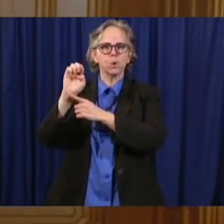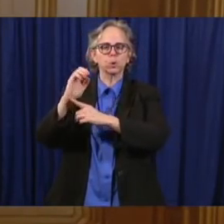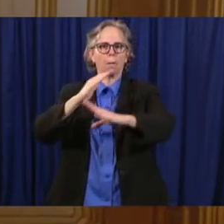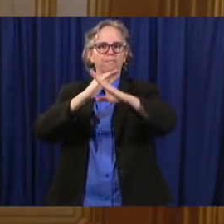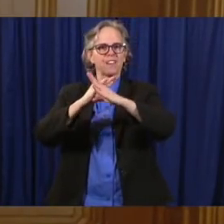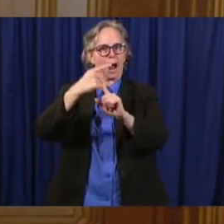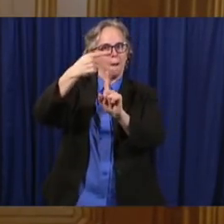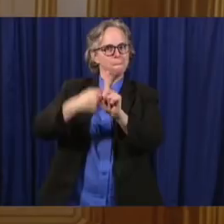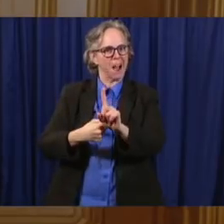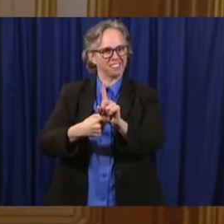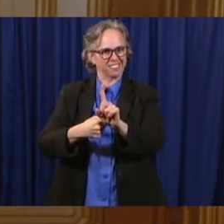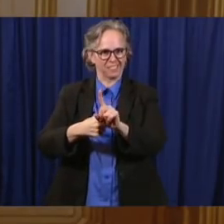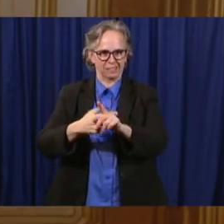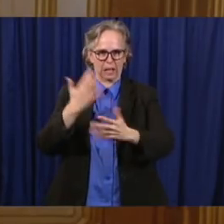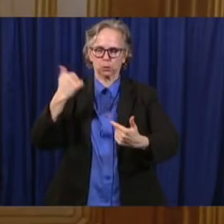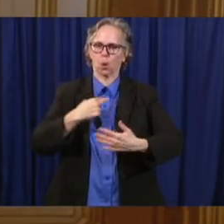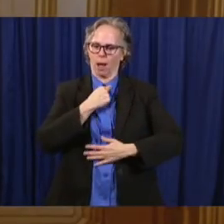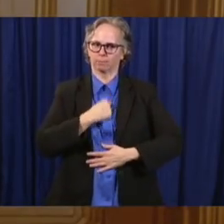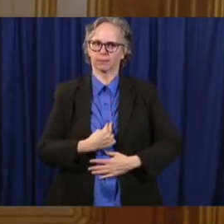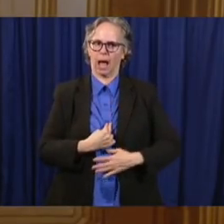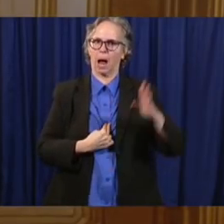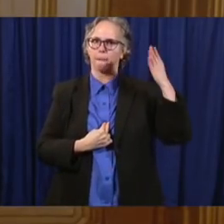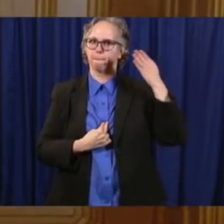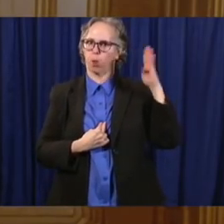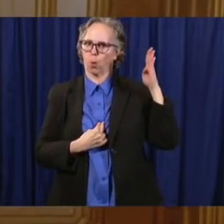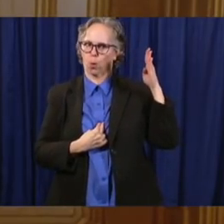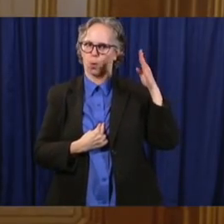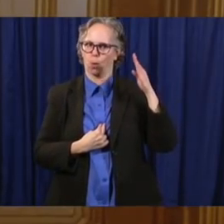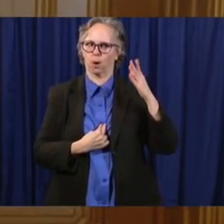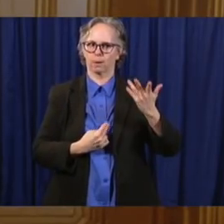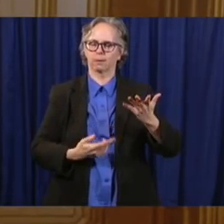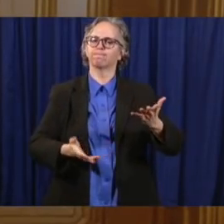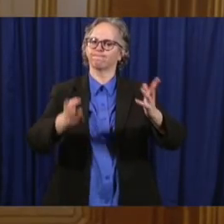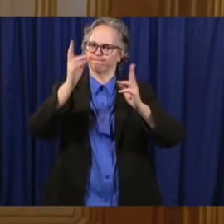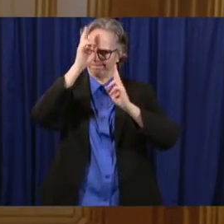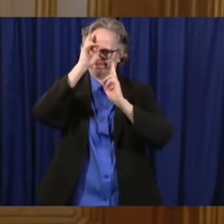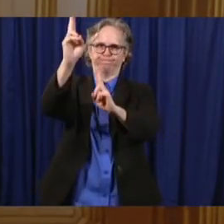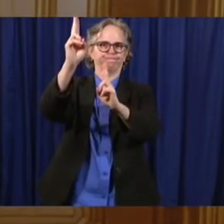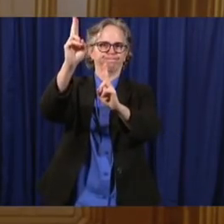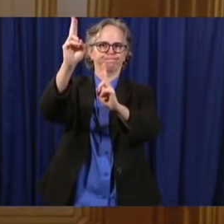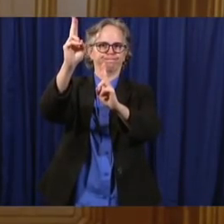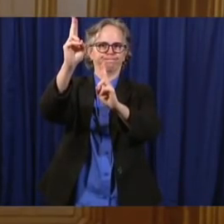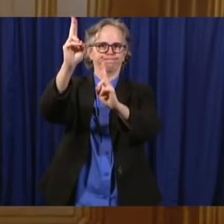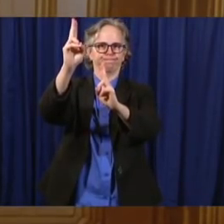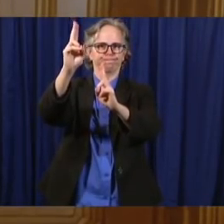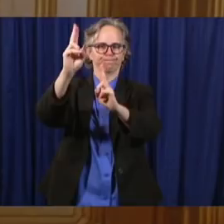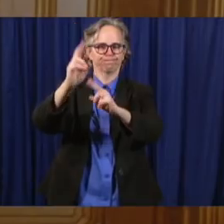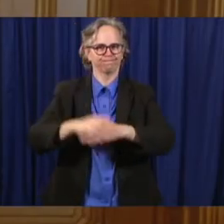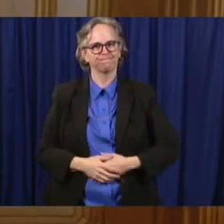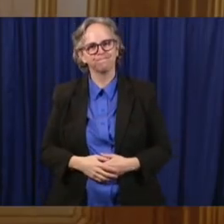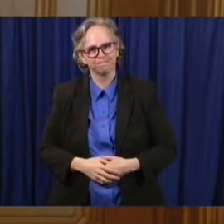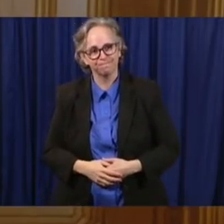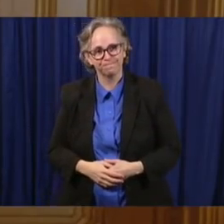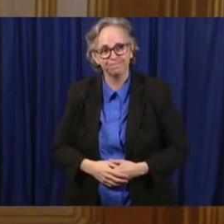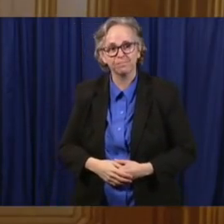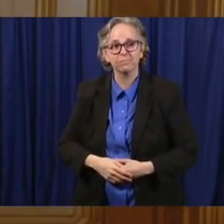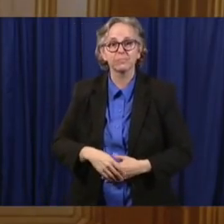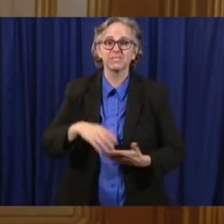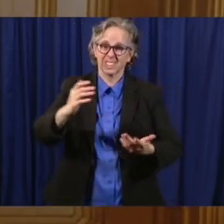tie, in honor of Child Prevention Month. Child Abuse Prevention